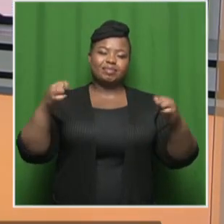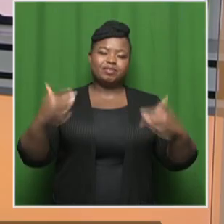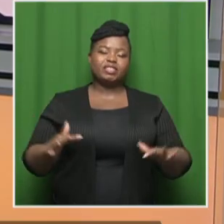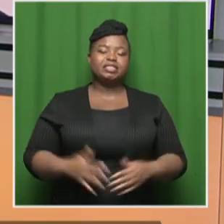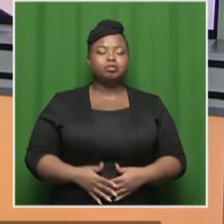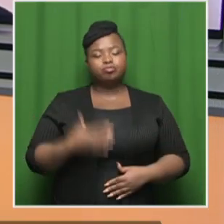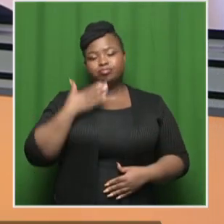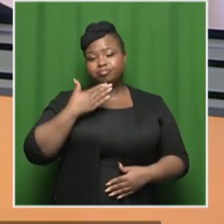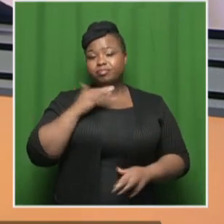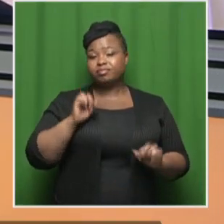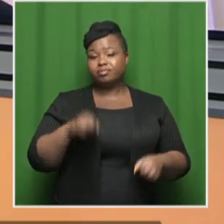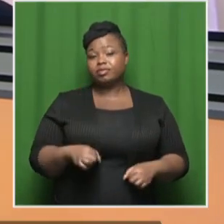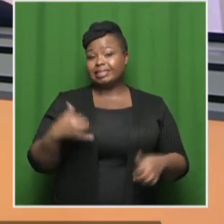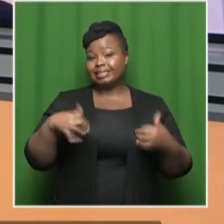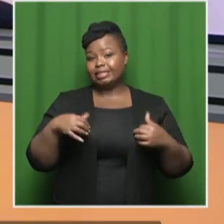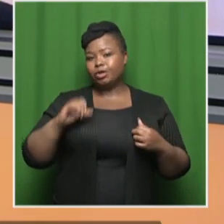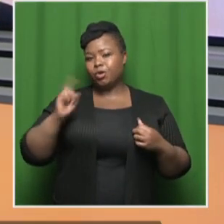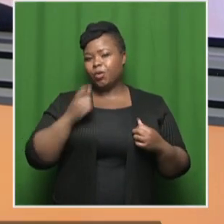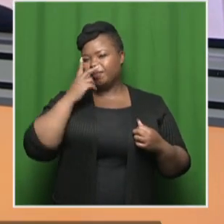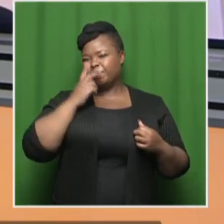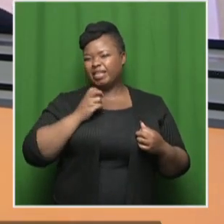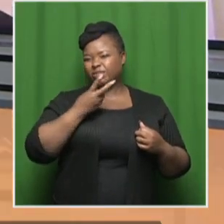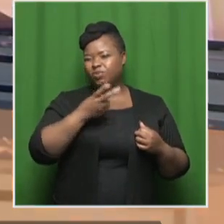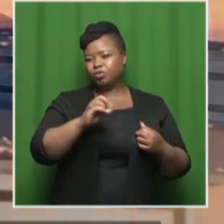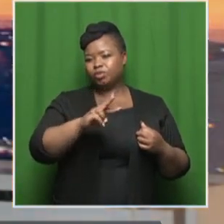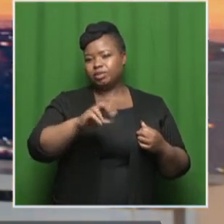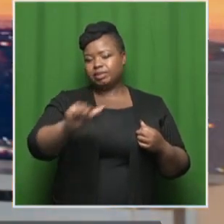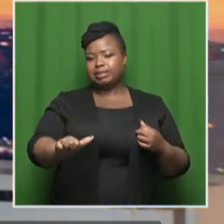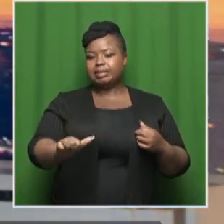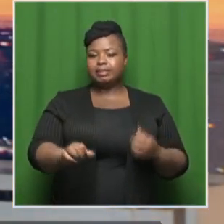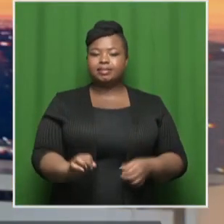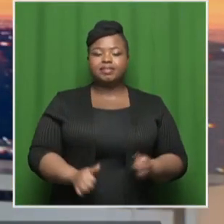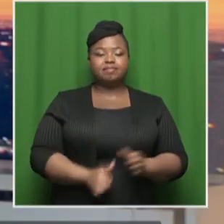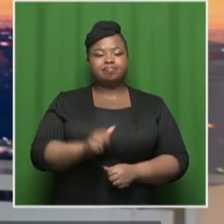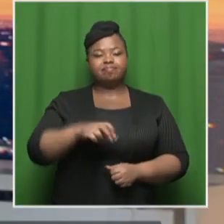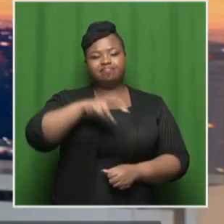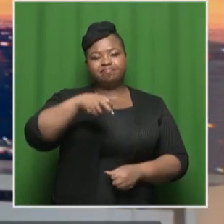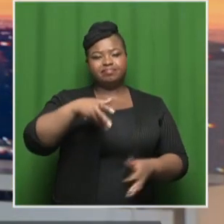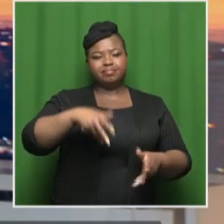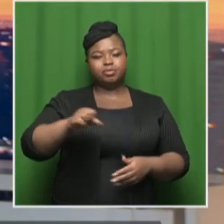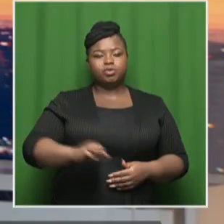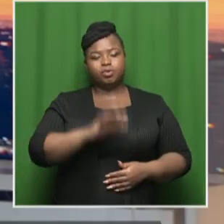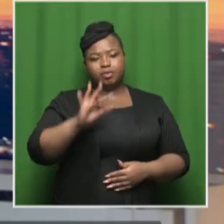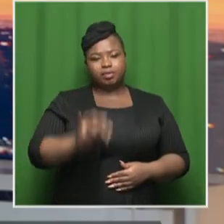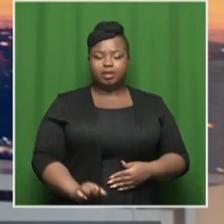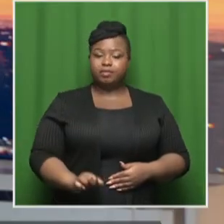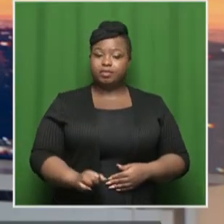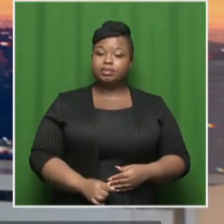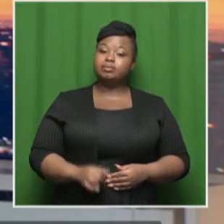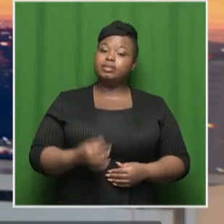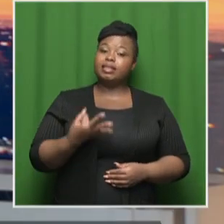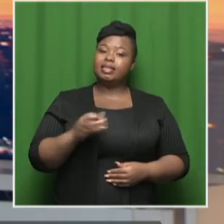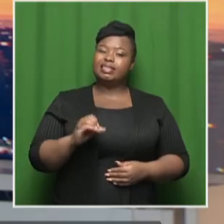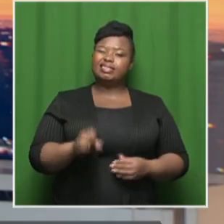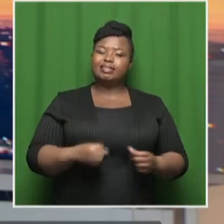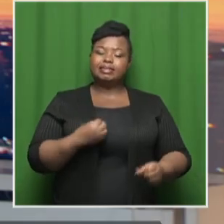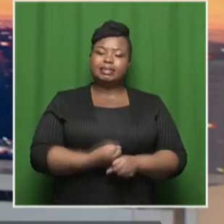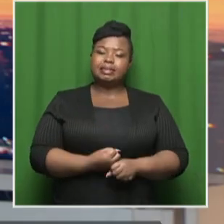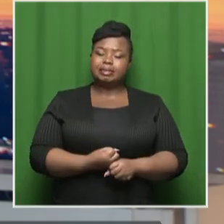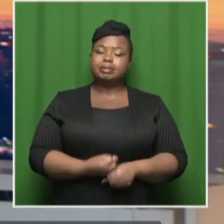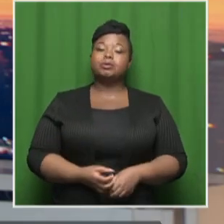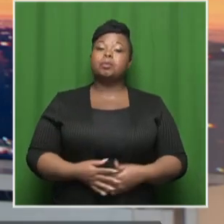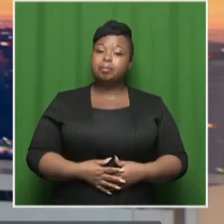having the All Blacks out in South Africa come 2026, the first tour out in South Africa in a period of 30 years.